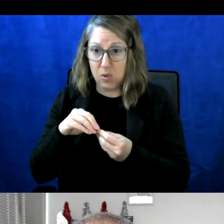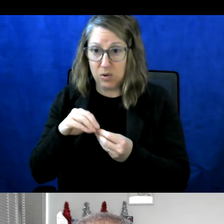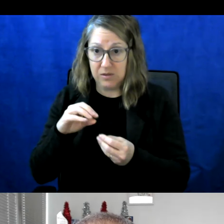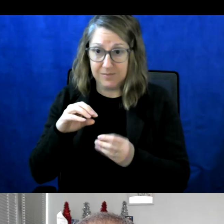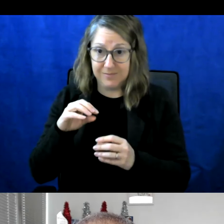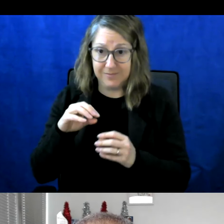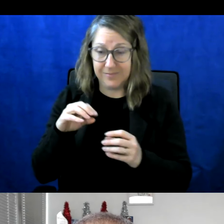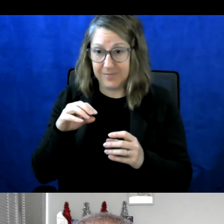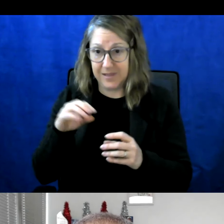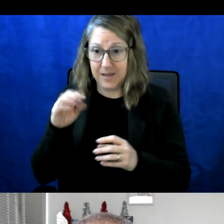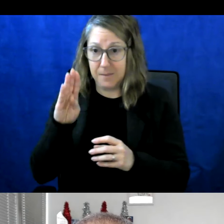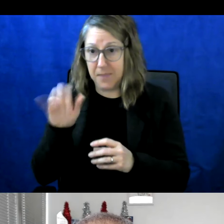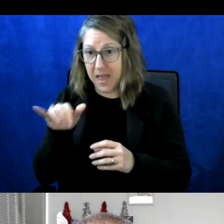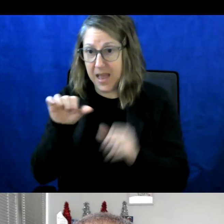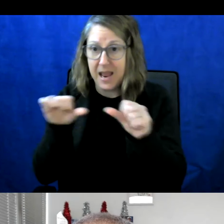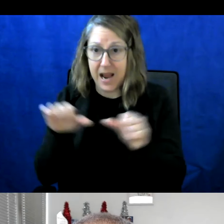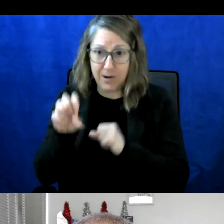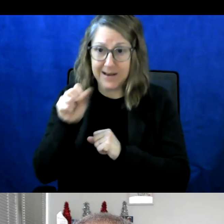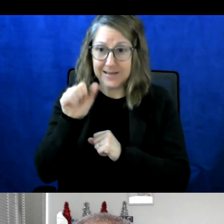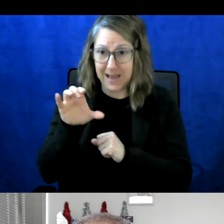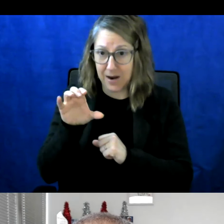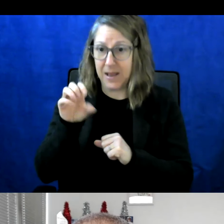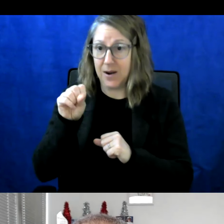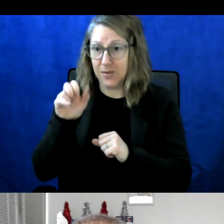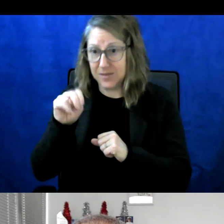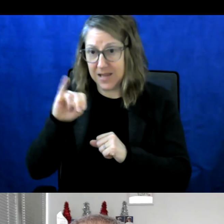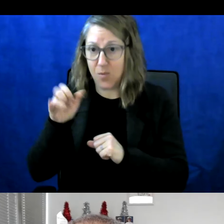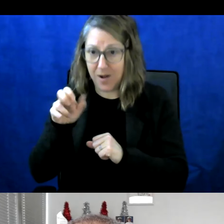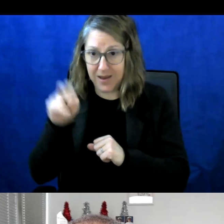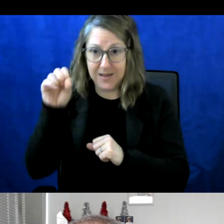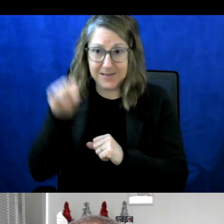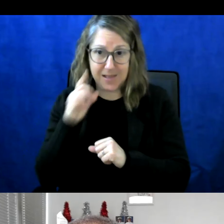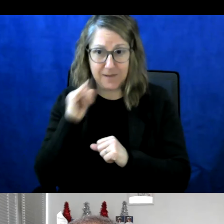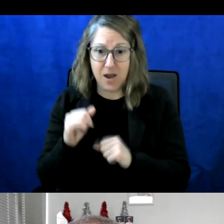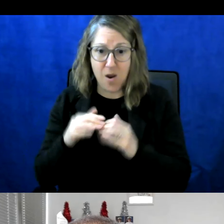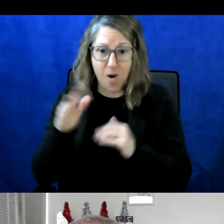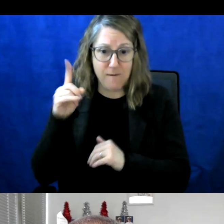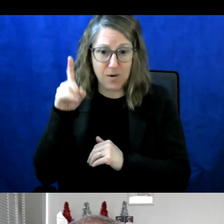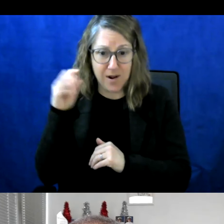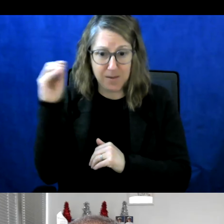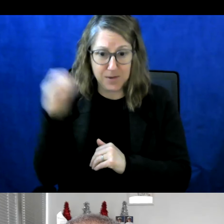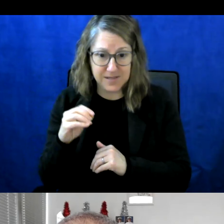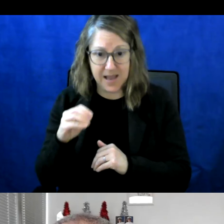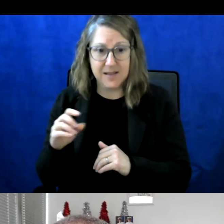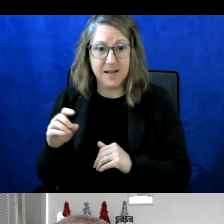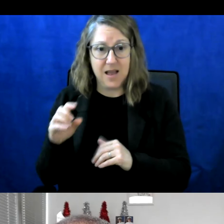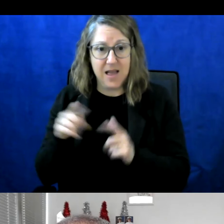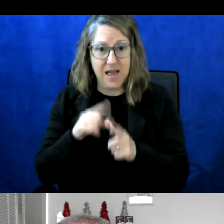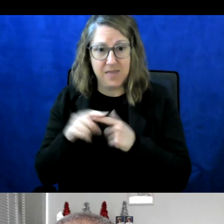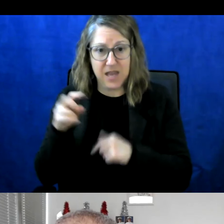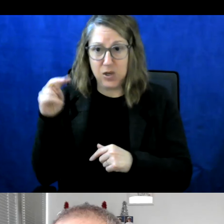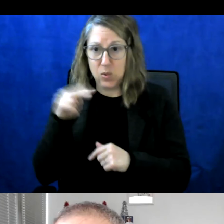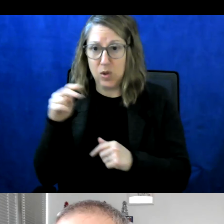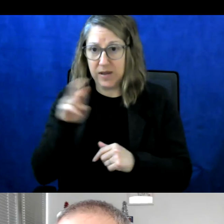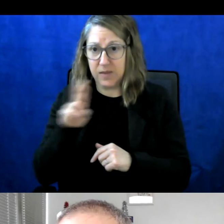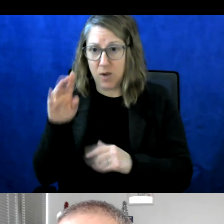in Sacramento, in San Joaquin Valley, and in Southern California. And if you look at the right bottom curve, that's for all of